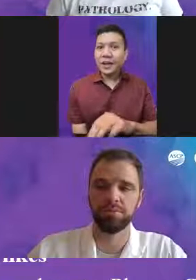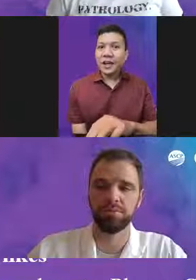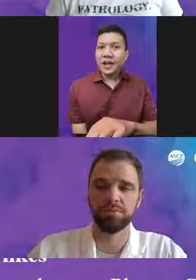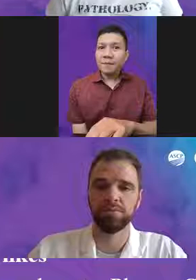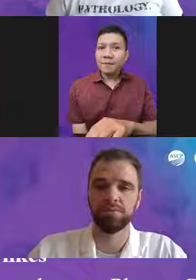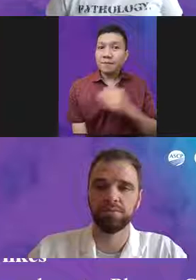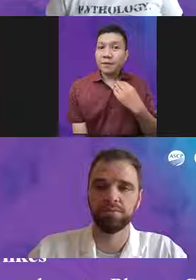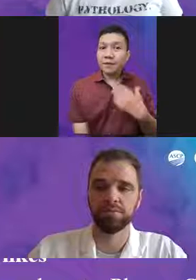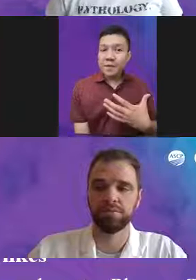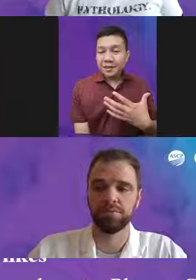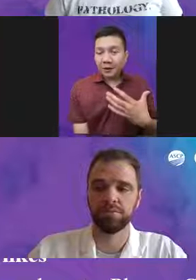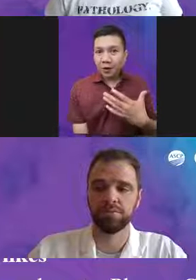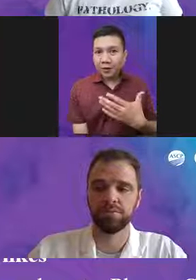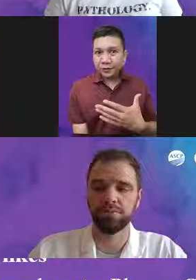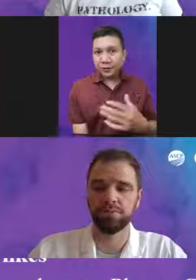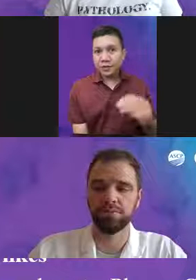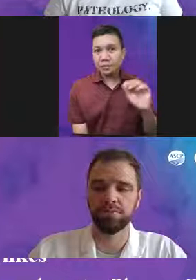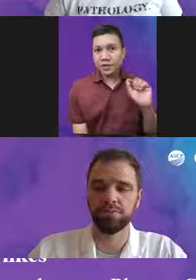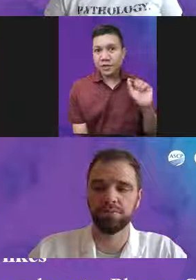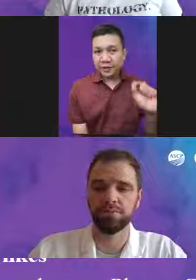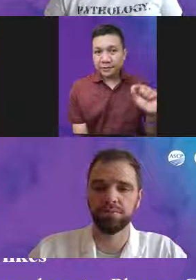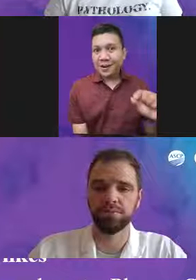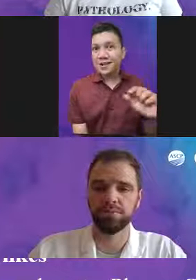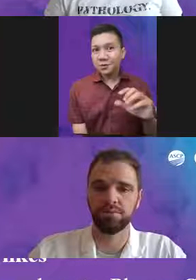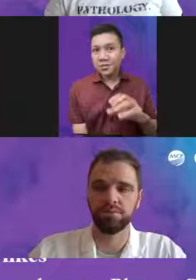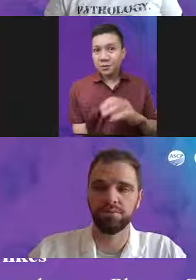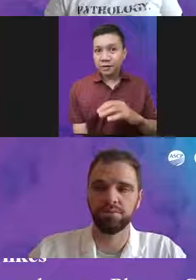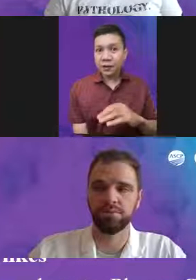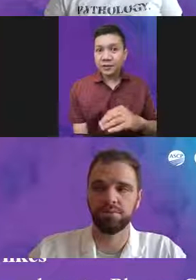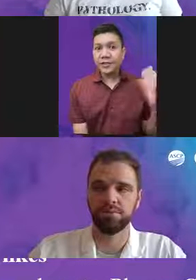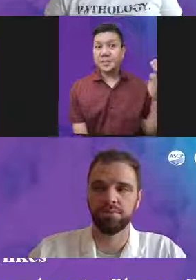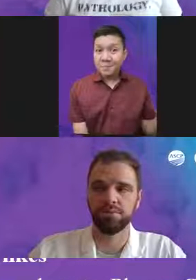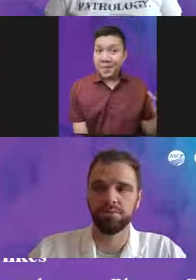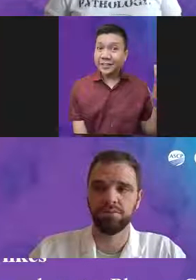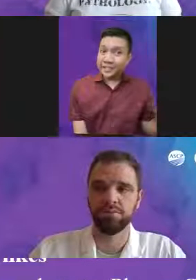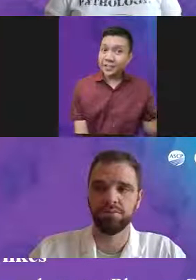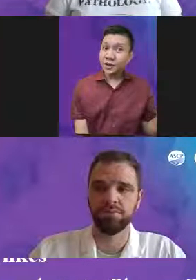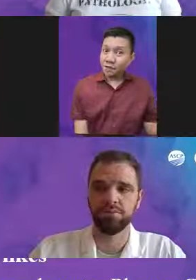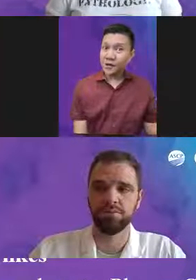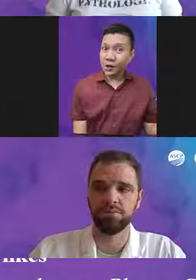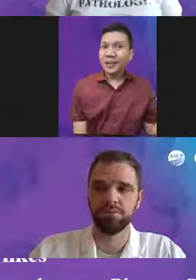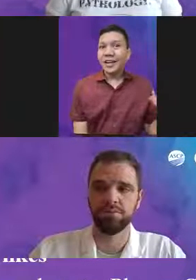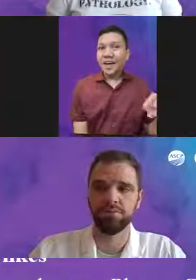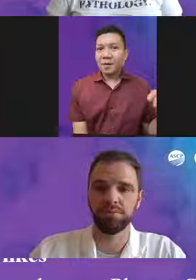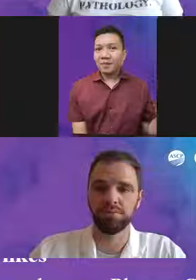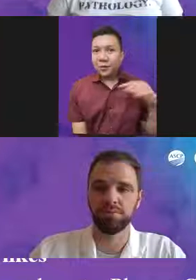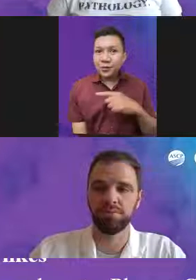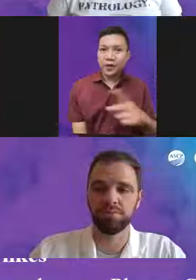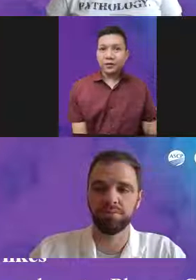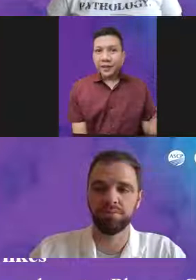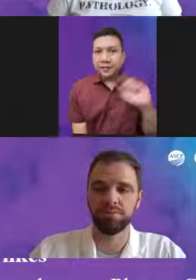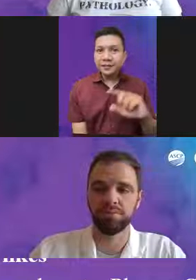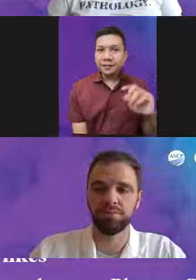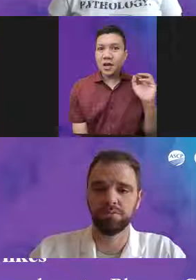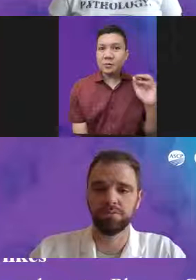on. But for me, what I always do, and as far as red cell morphology, is make sense of it all. You do